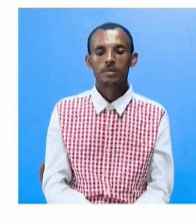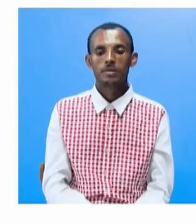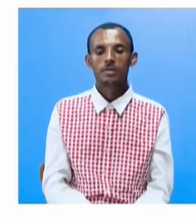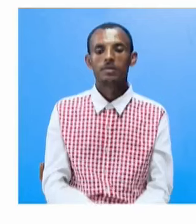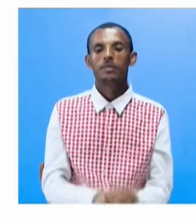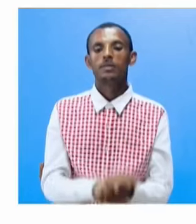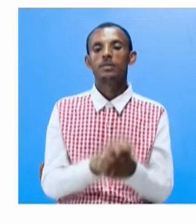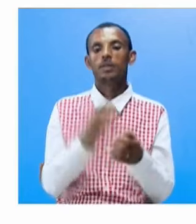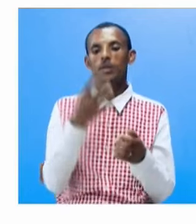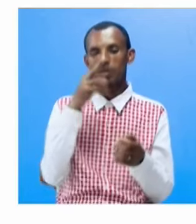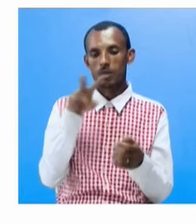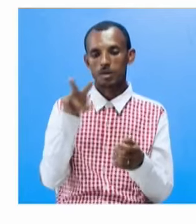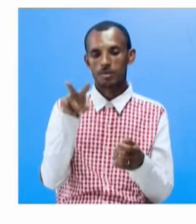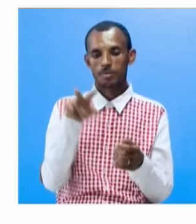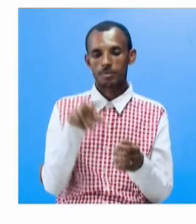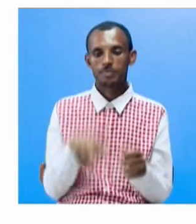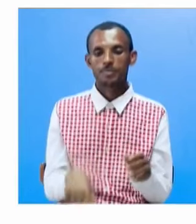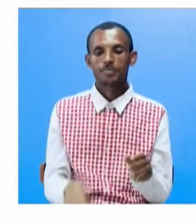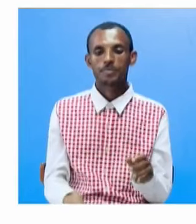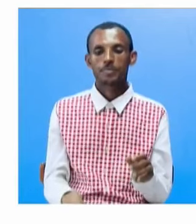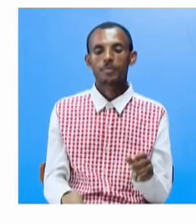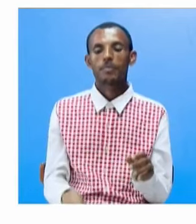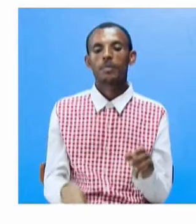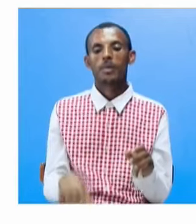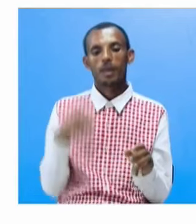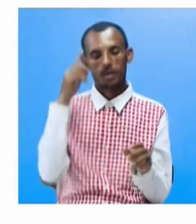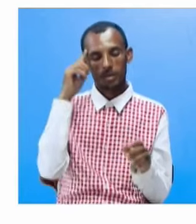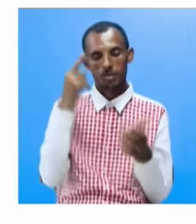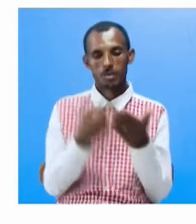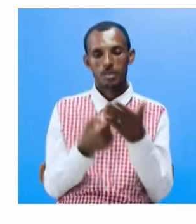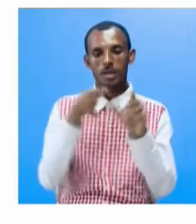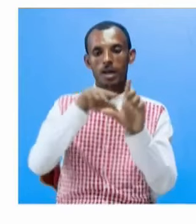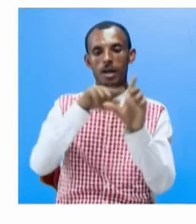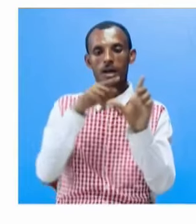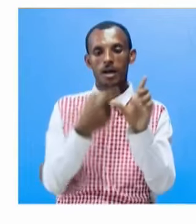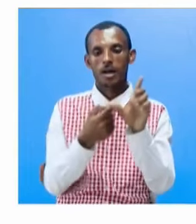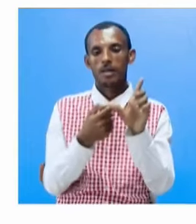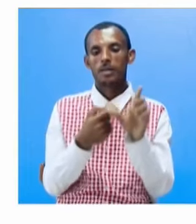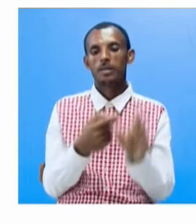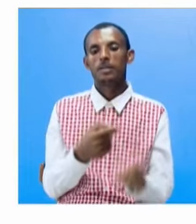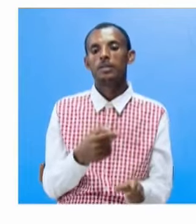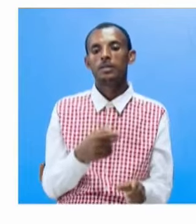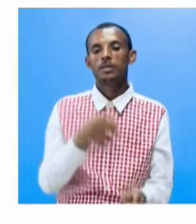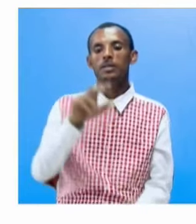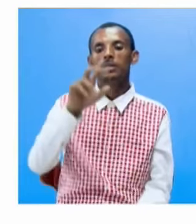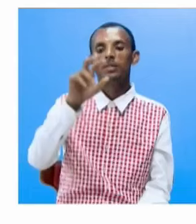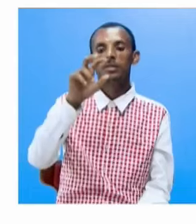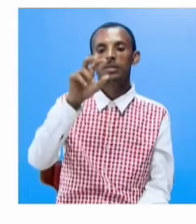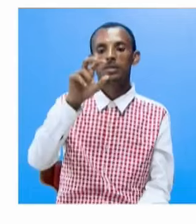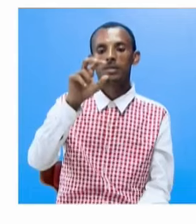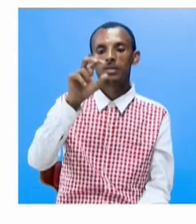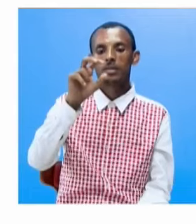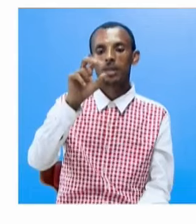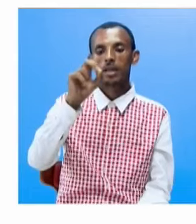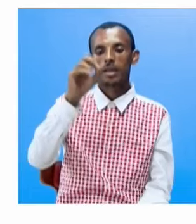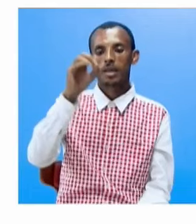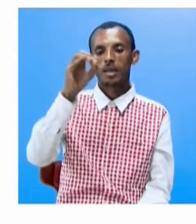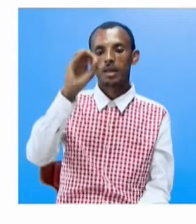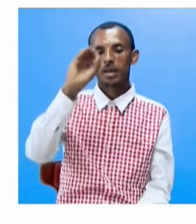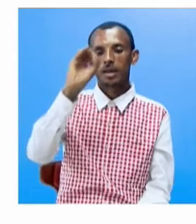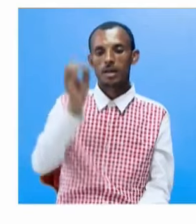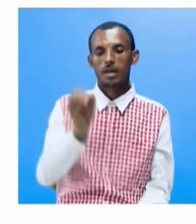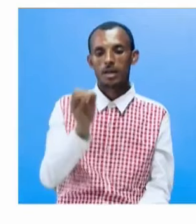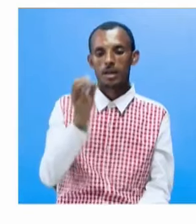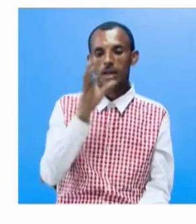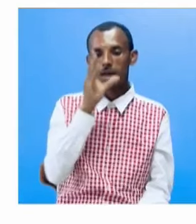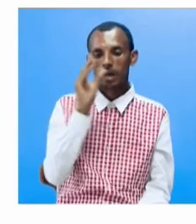angle, assume this angle is, let's assume to be 30 degree. And